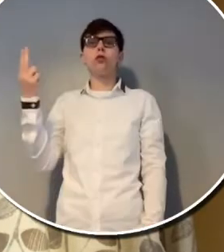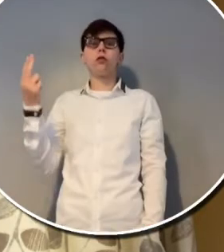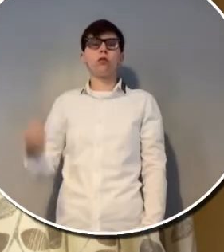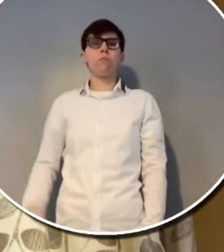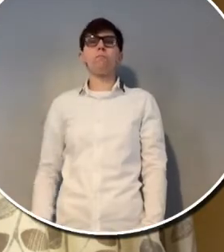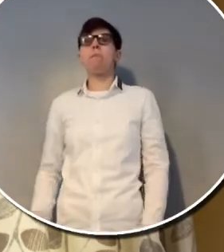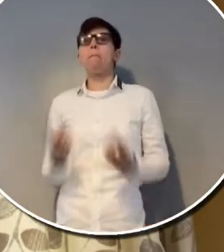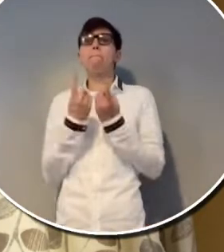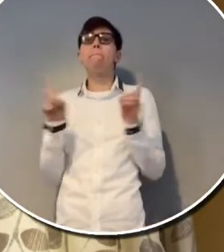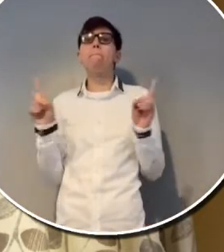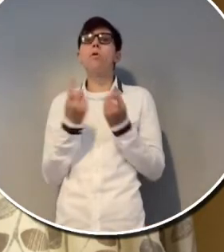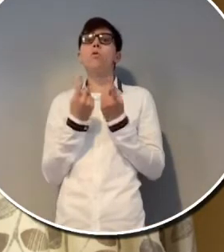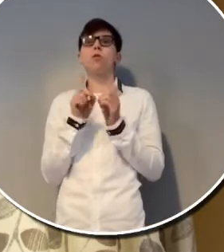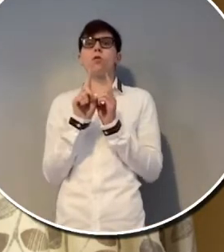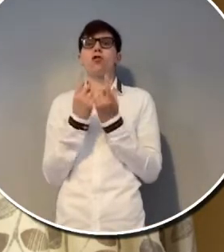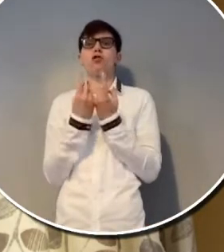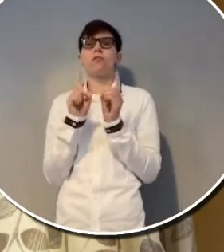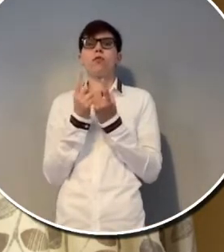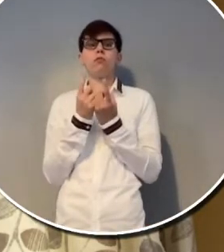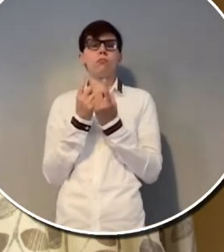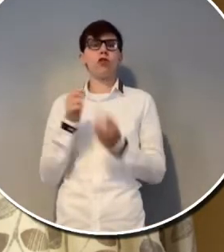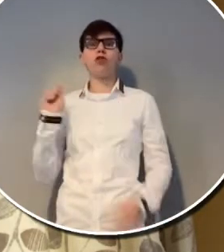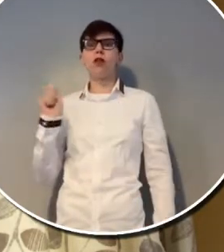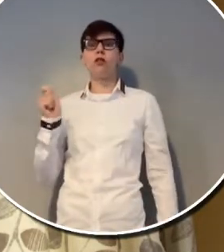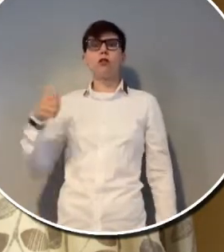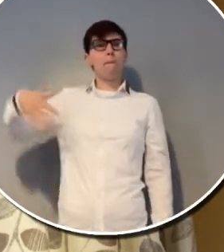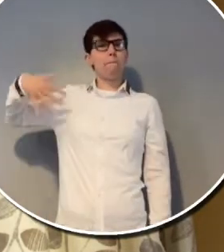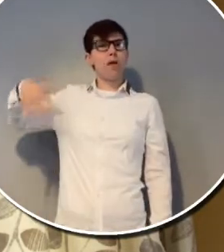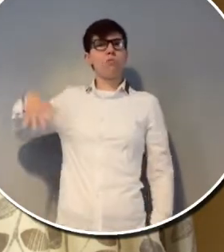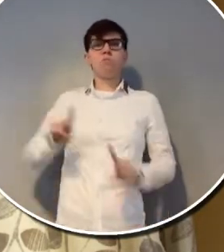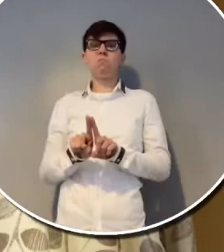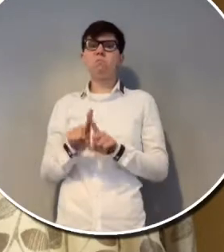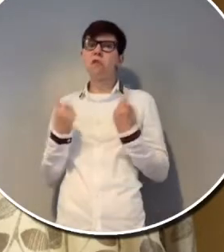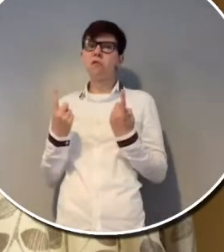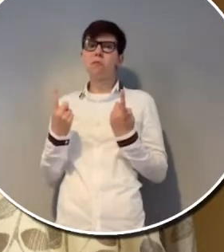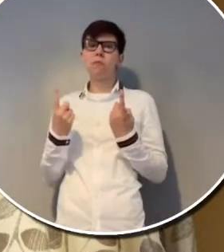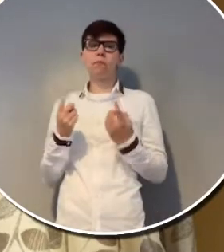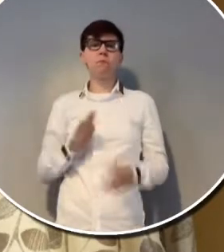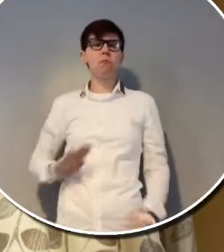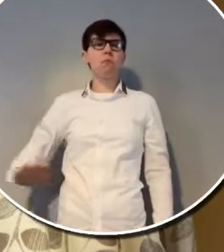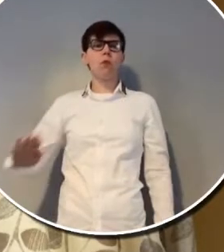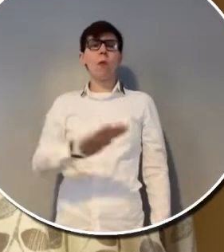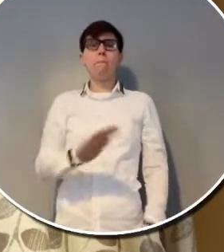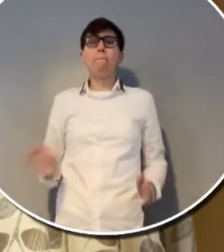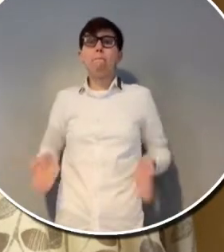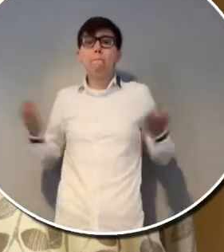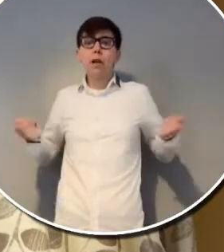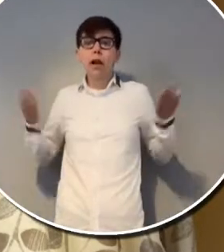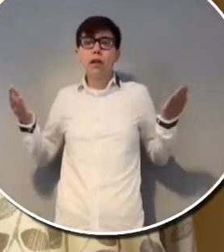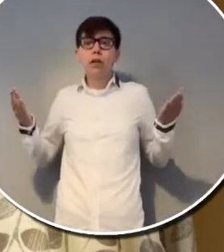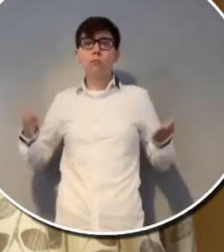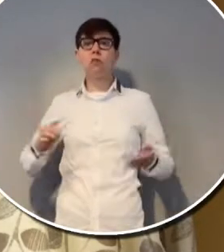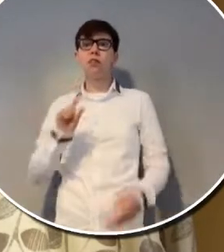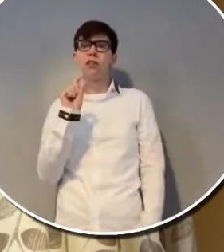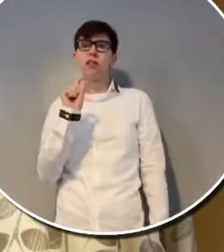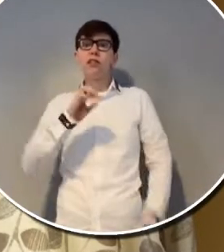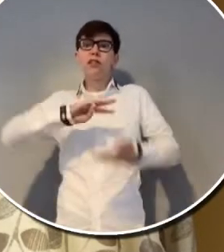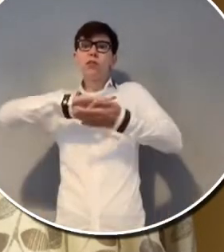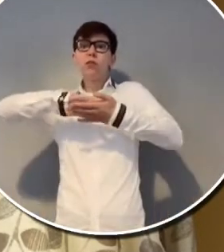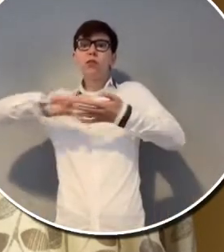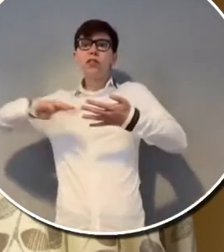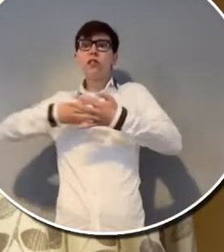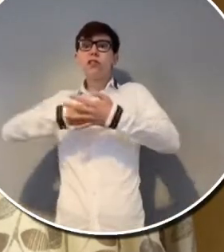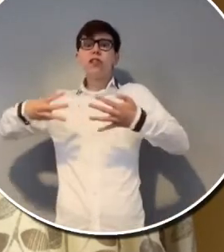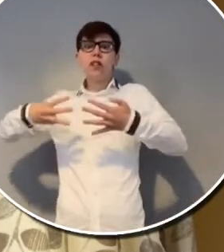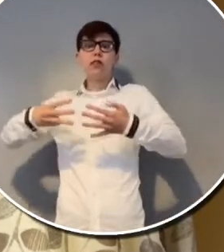musical instruments, we have shakers and bells and all sorts, and we also sometimes play with some